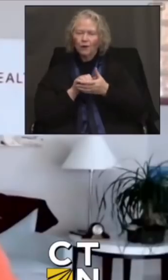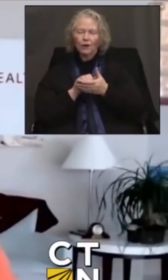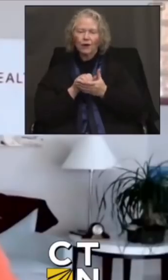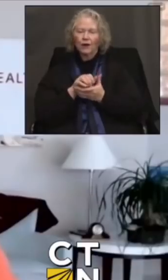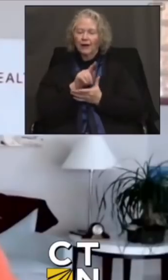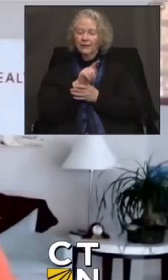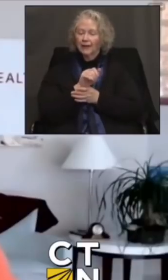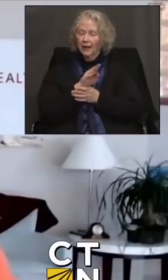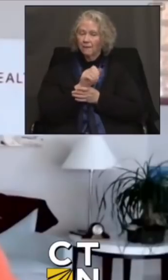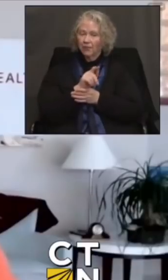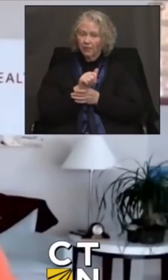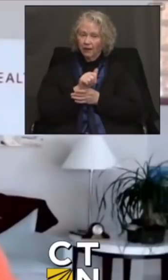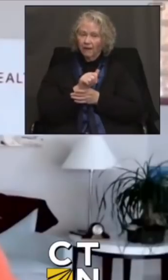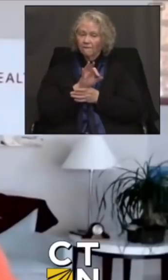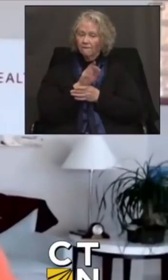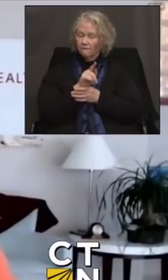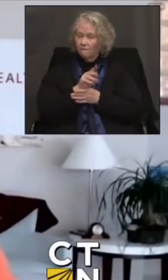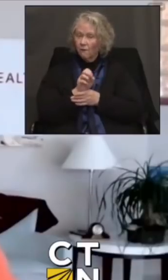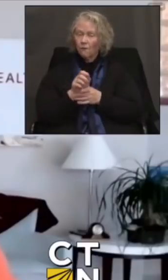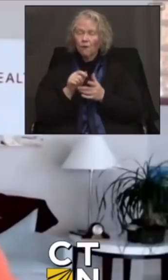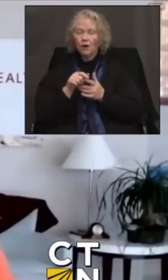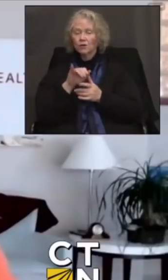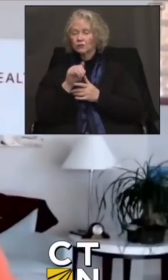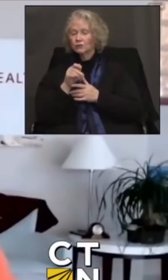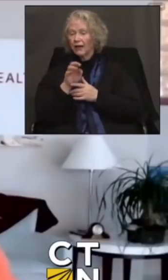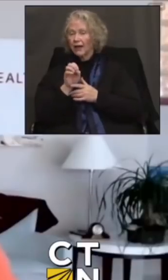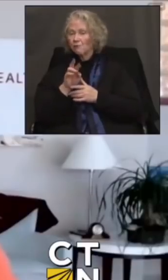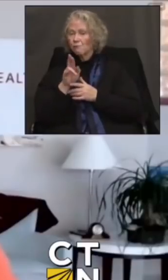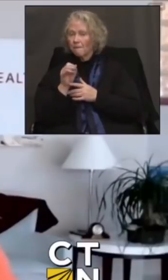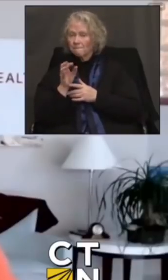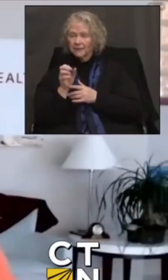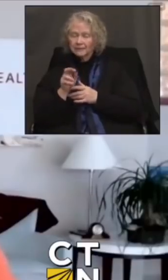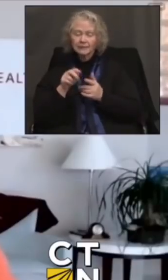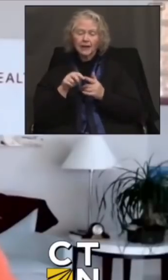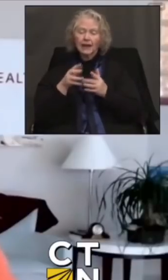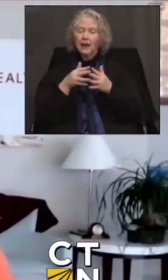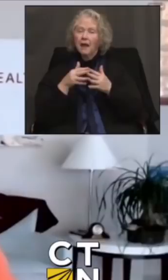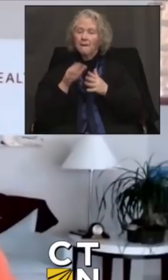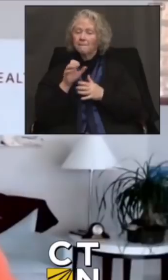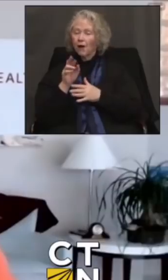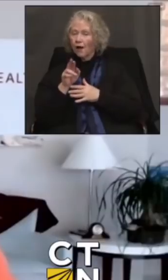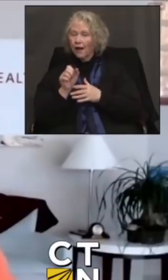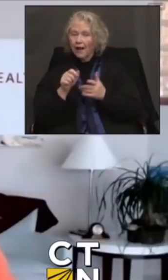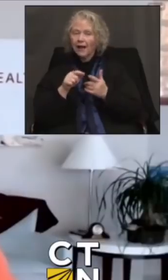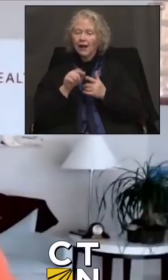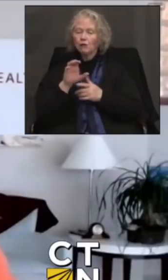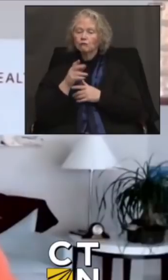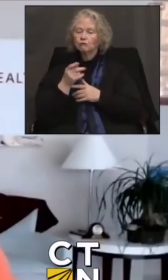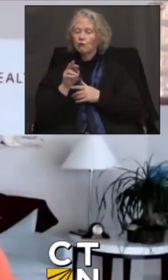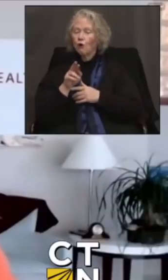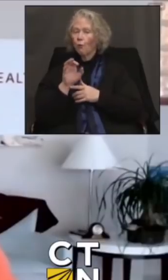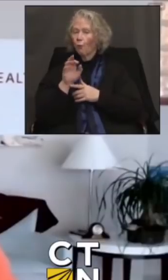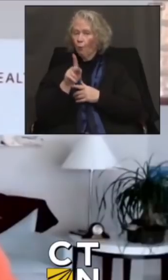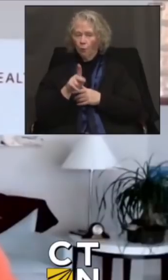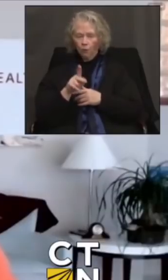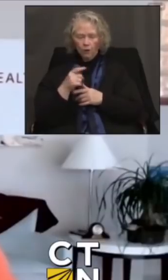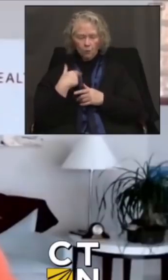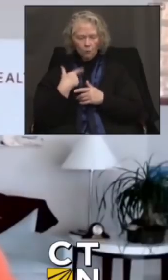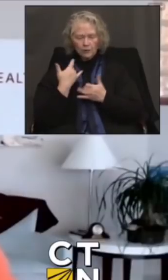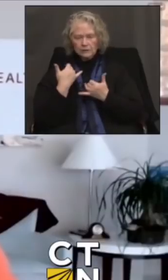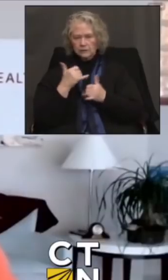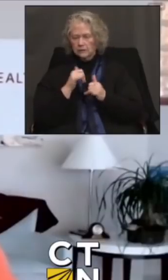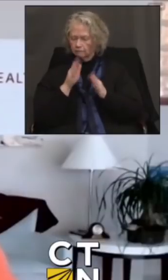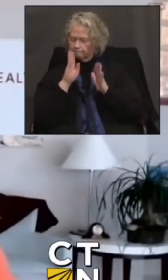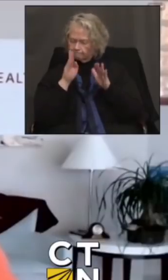Cecilia DeRosa, and the Jackie Robinson Foundation. AmeriCares also, and Charter Oak Communities, and we will stay vigilant on